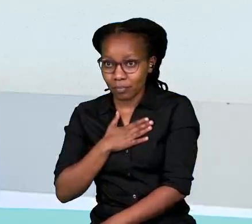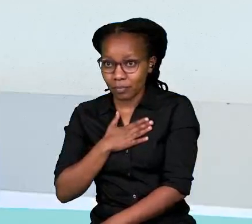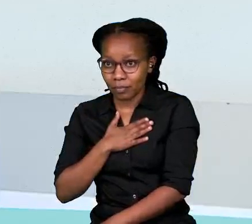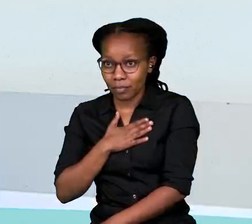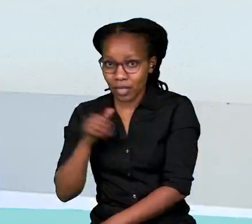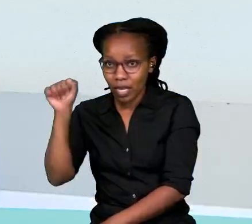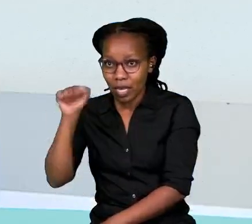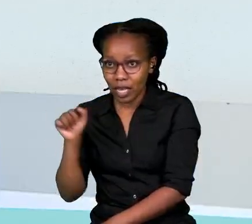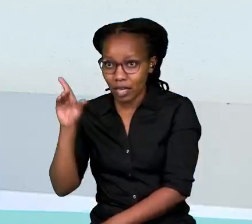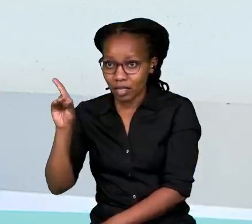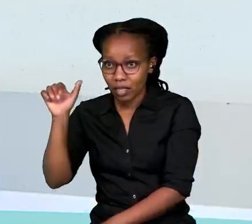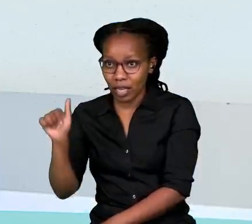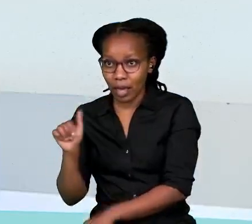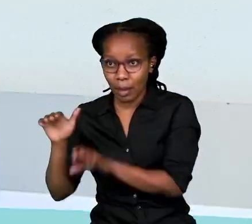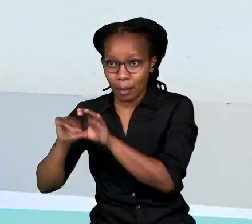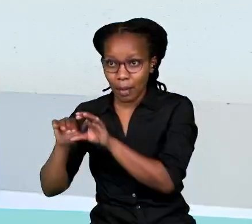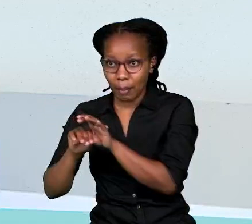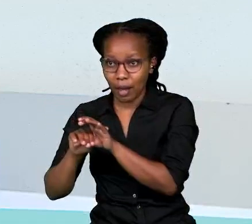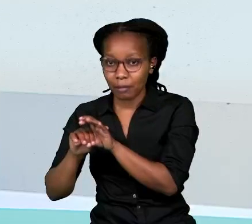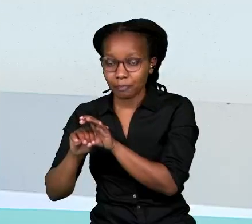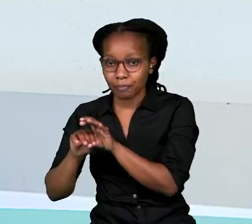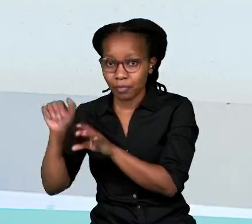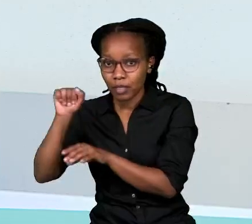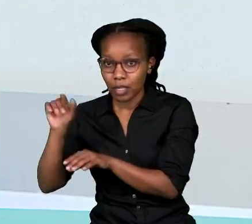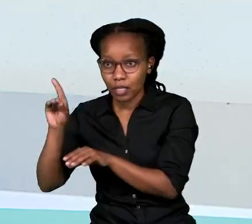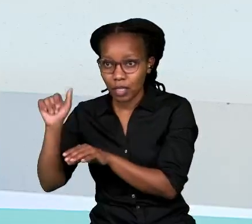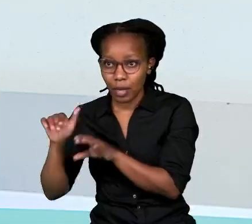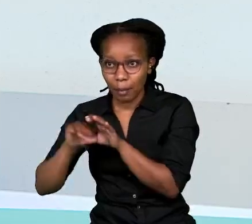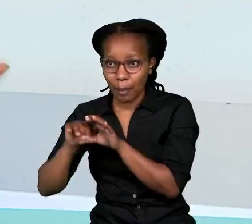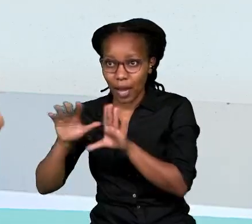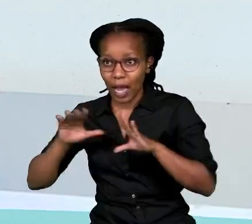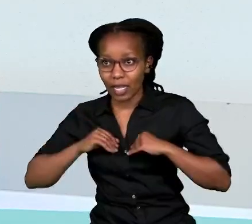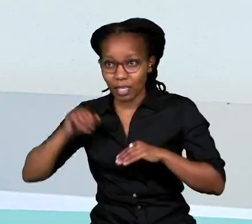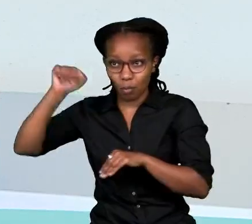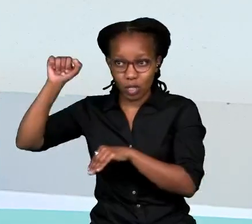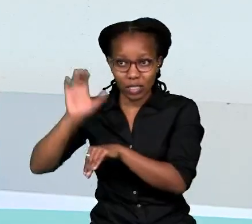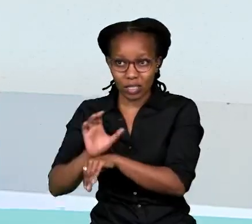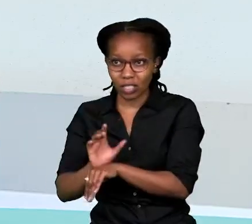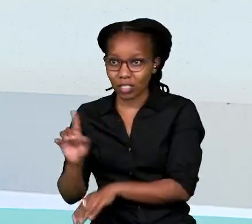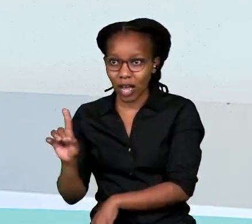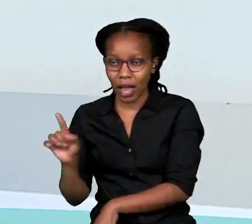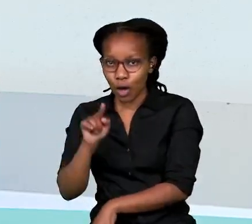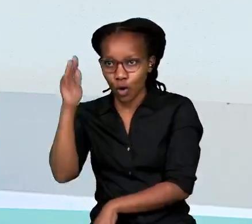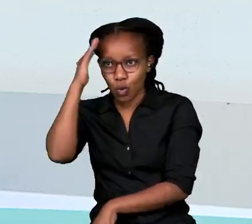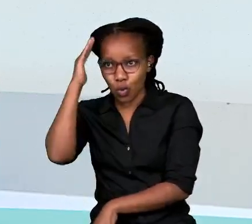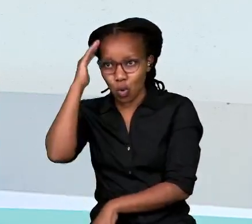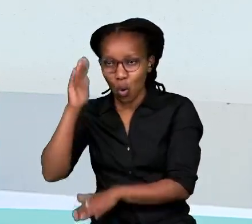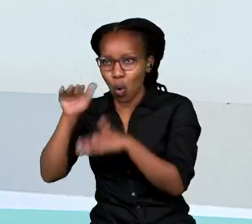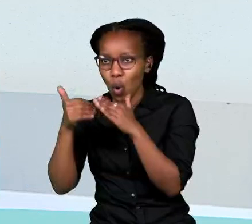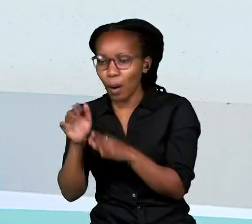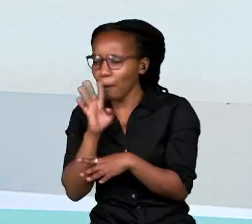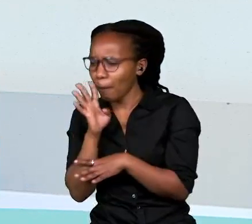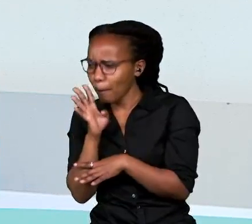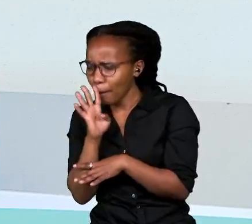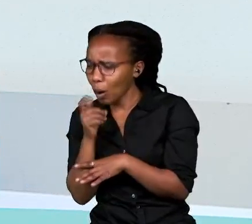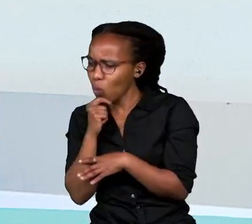as an SDA member, Adventist Church, practice, uh-huh. we don't allow politics in church. In fact, you know, they all this noise, we are wondering what is